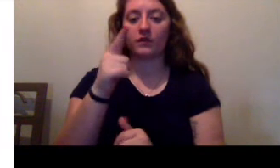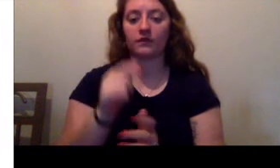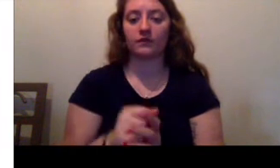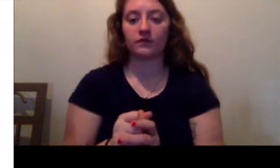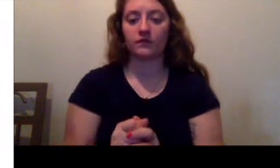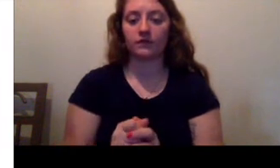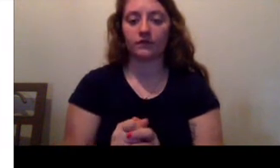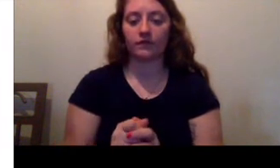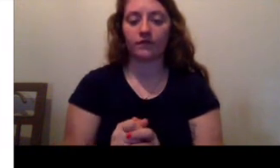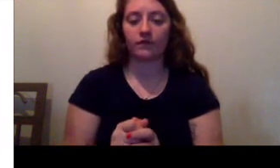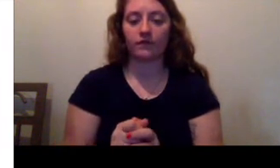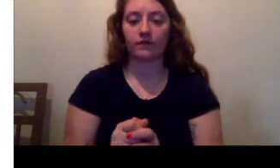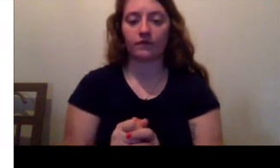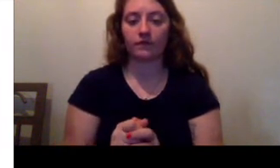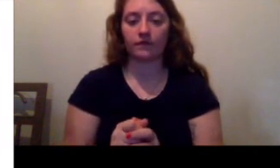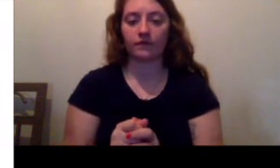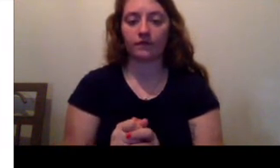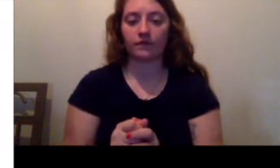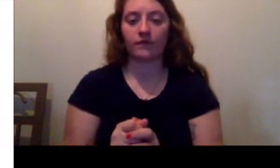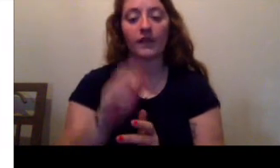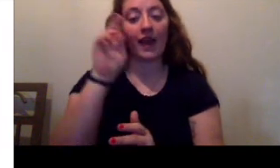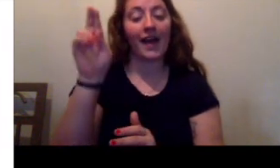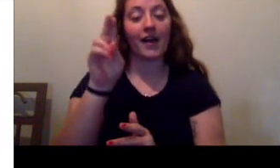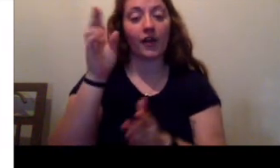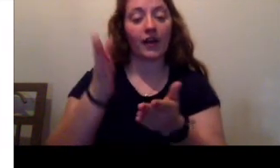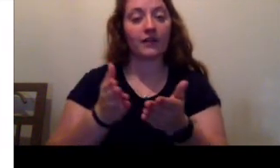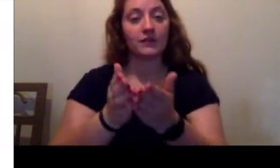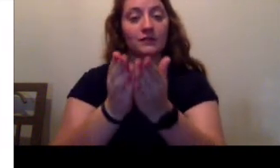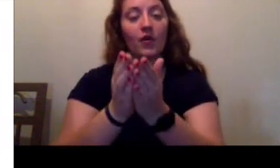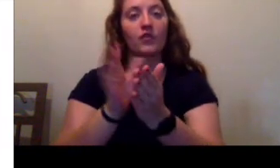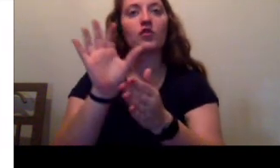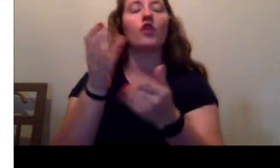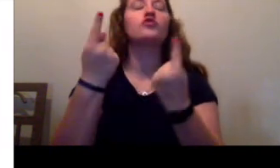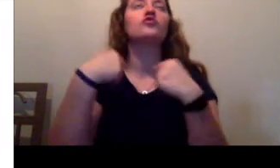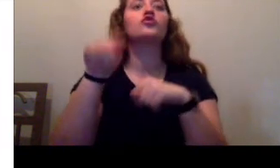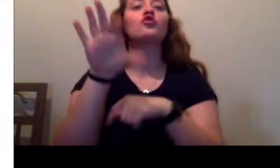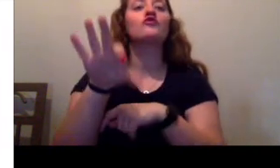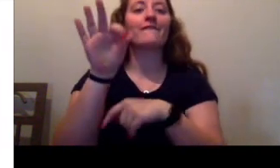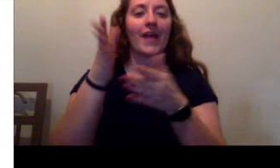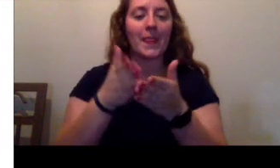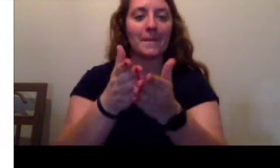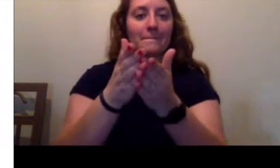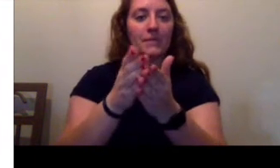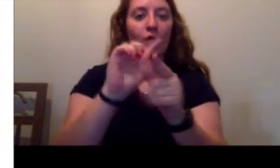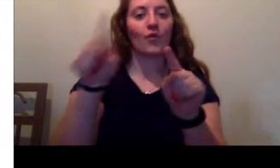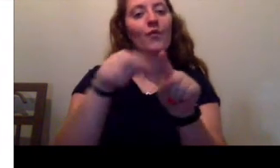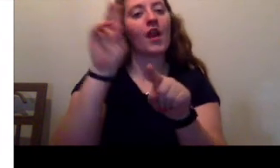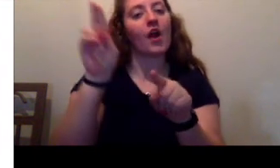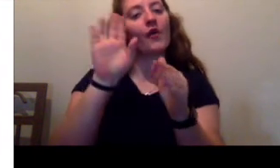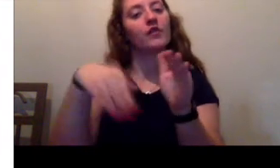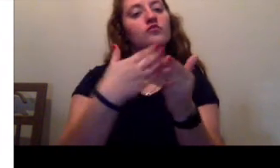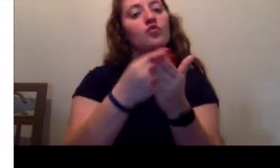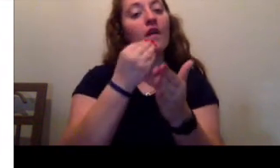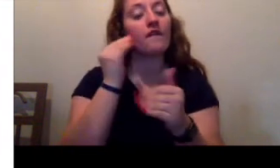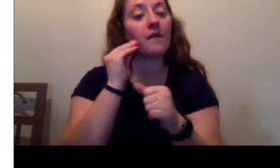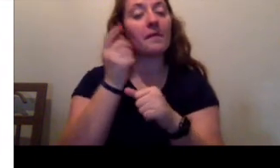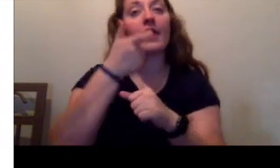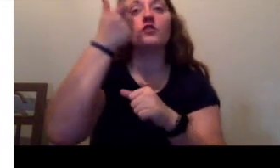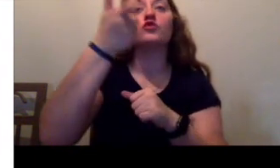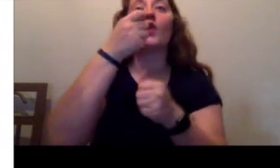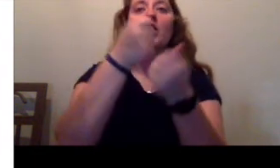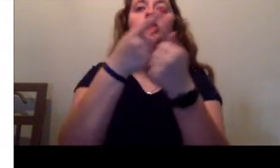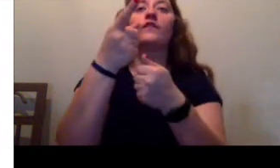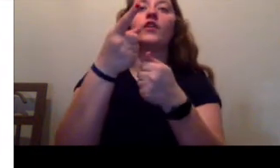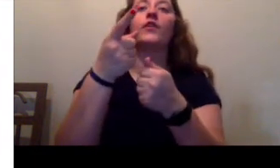to pick out the Ingborg, Uncle Henrik's boat from the many returning, and to watch him and his helpers unload the